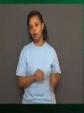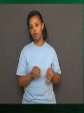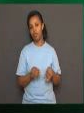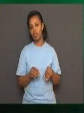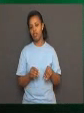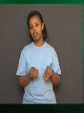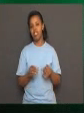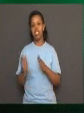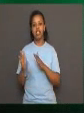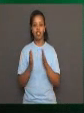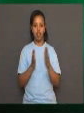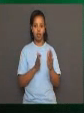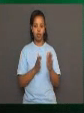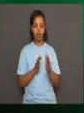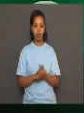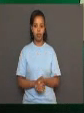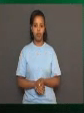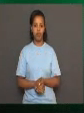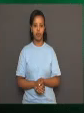Students, let's get ready.